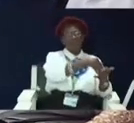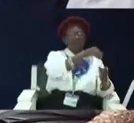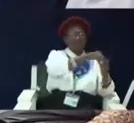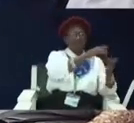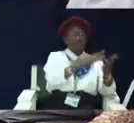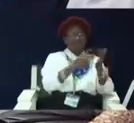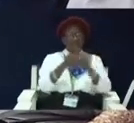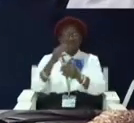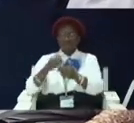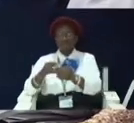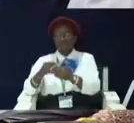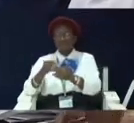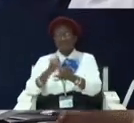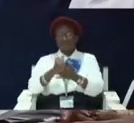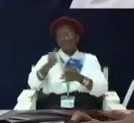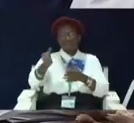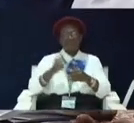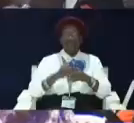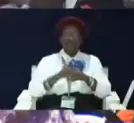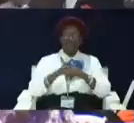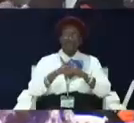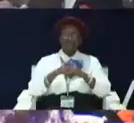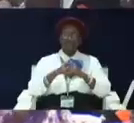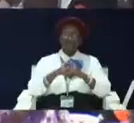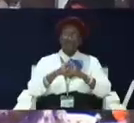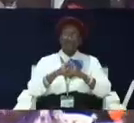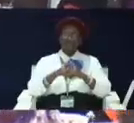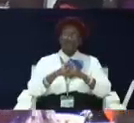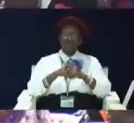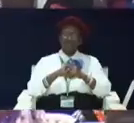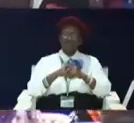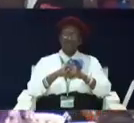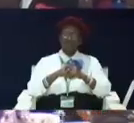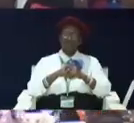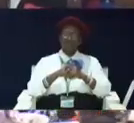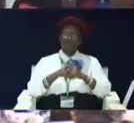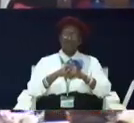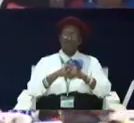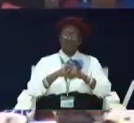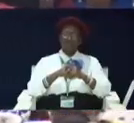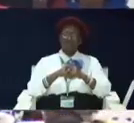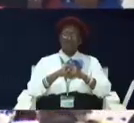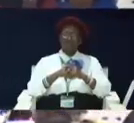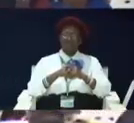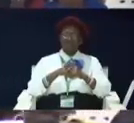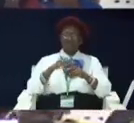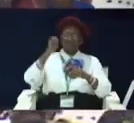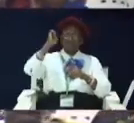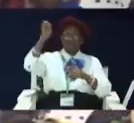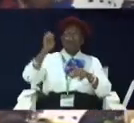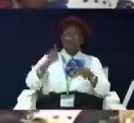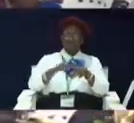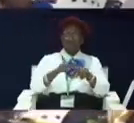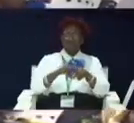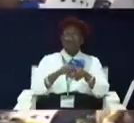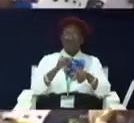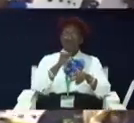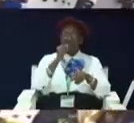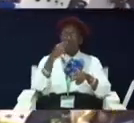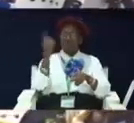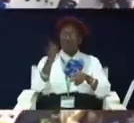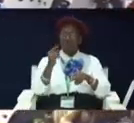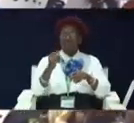Oh, ni toro mo o. He also not only had